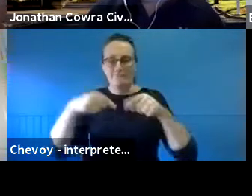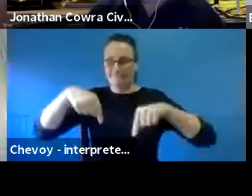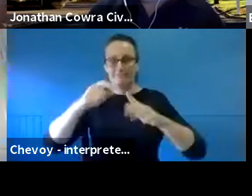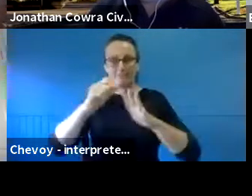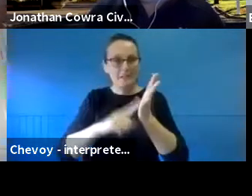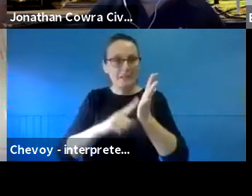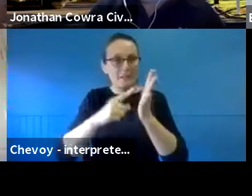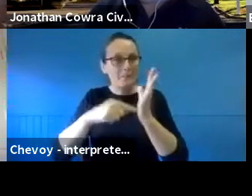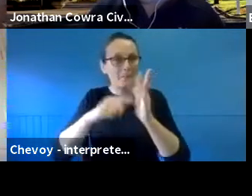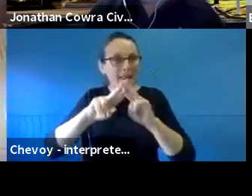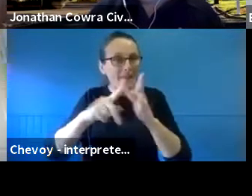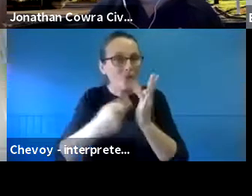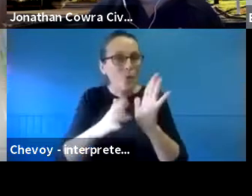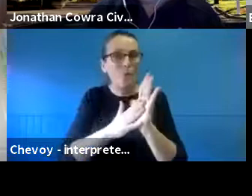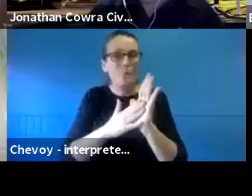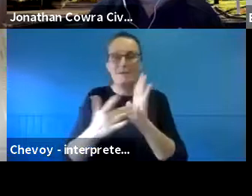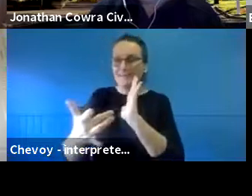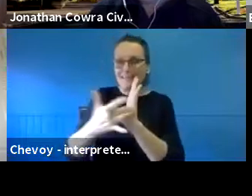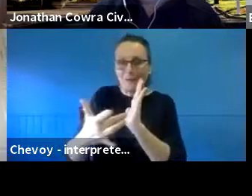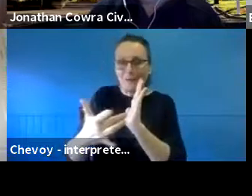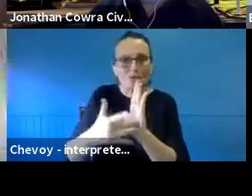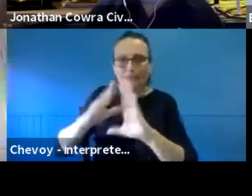how these kinds of platforms worked,